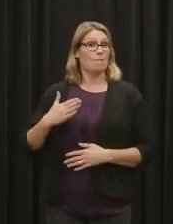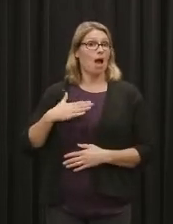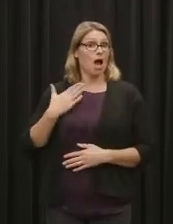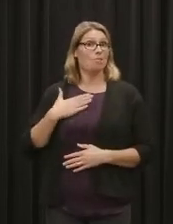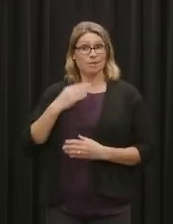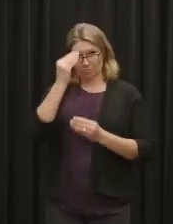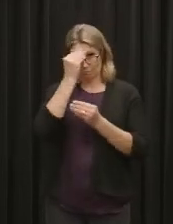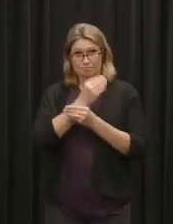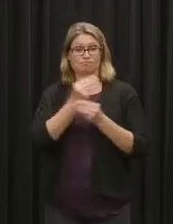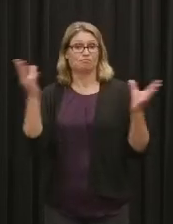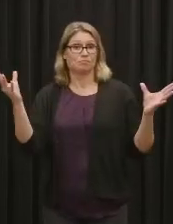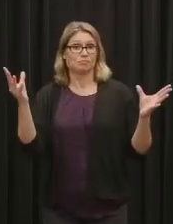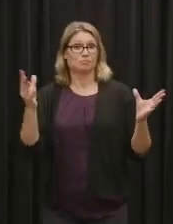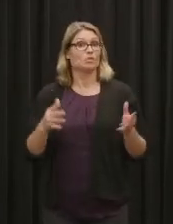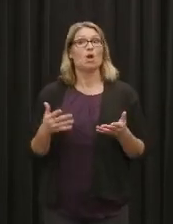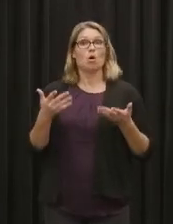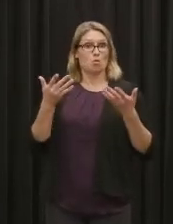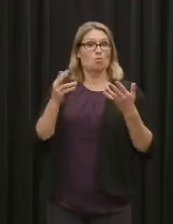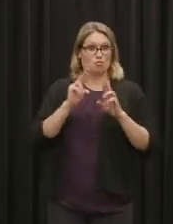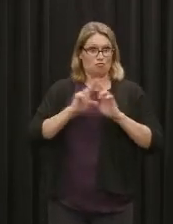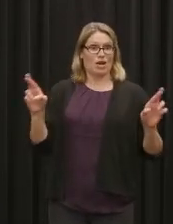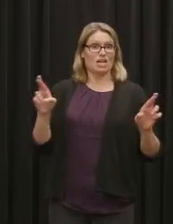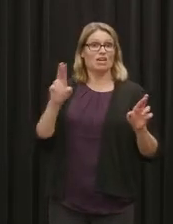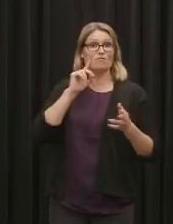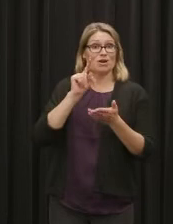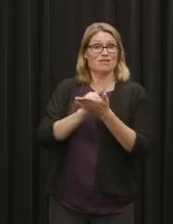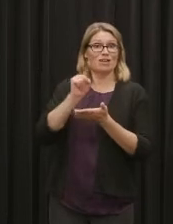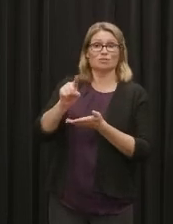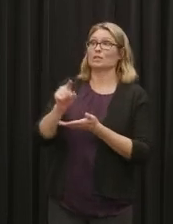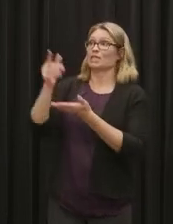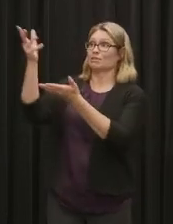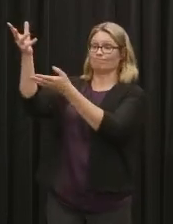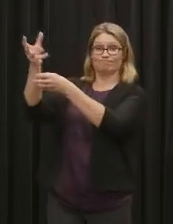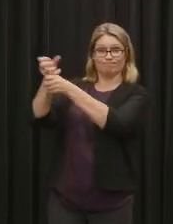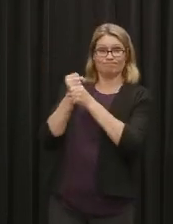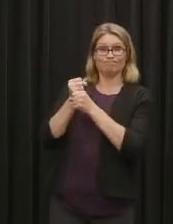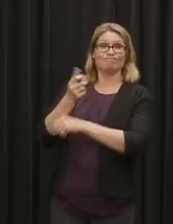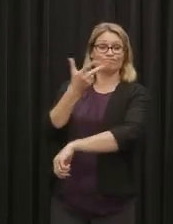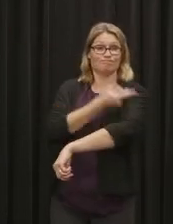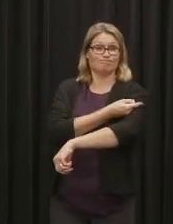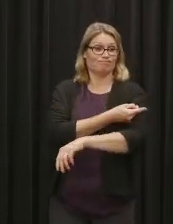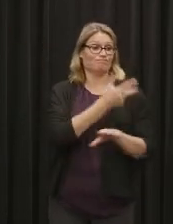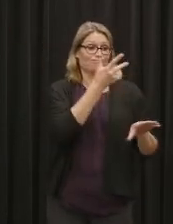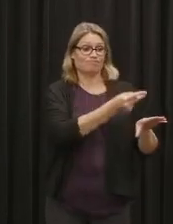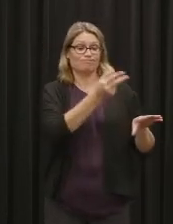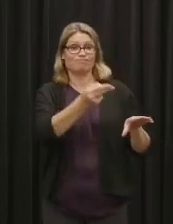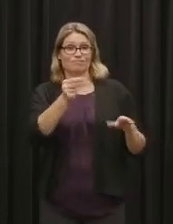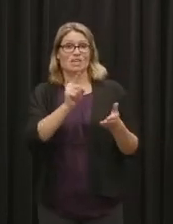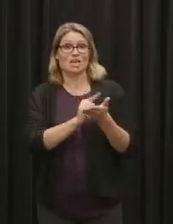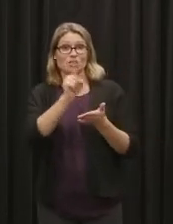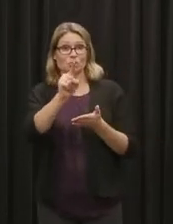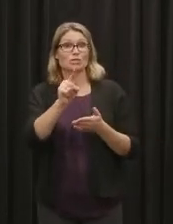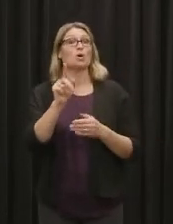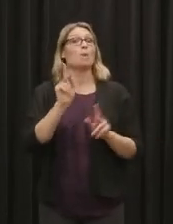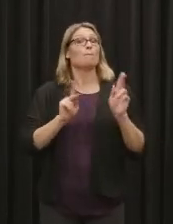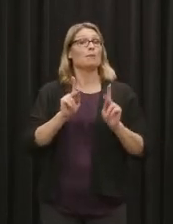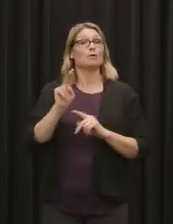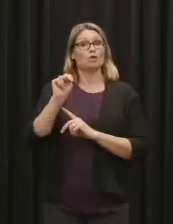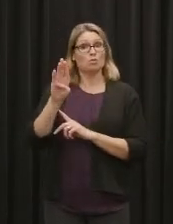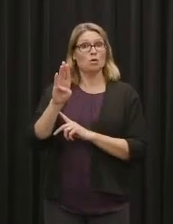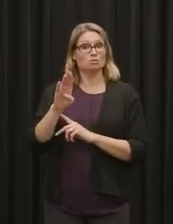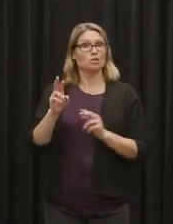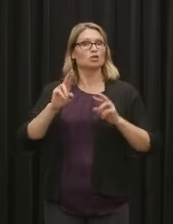report that we are ready to receive these shipments and to distribute vaccines so that New Brunswickers can